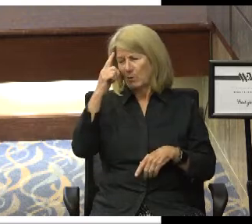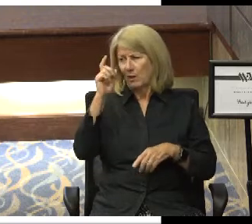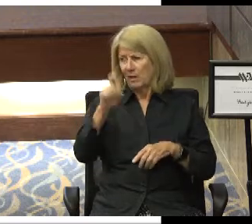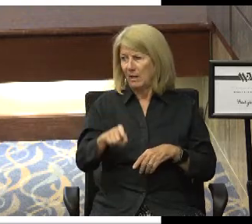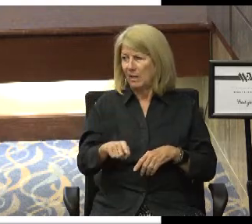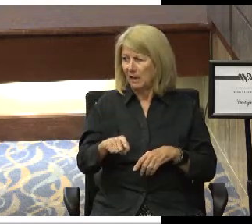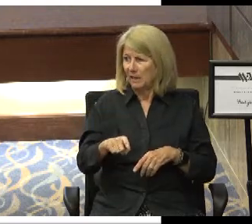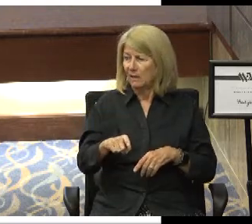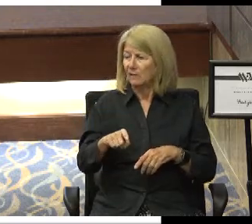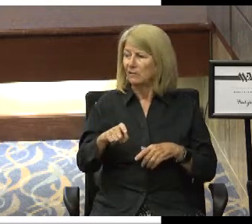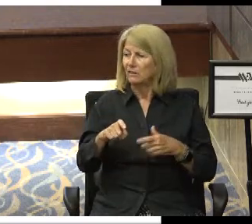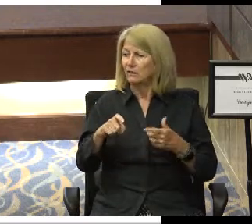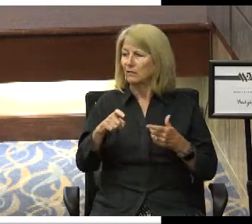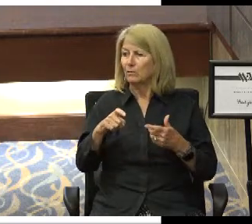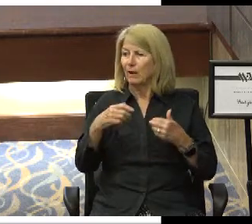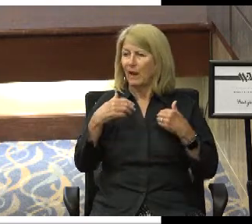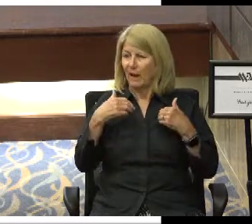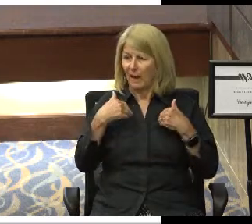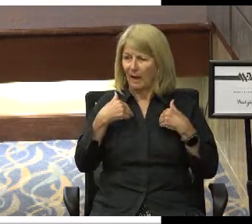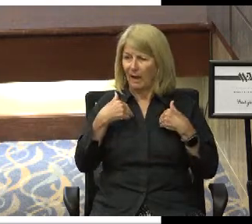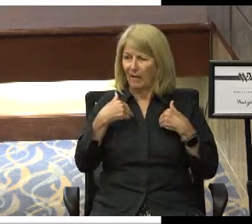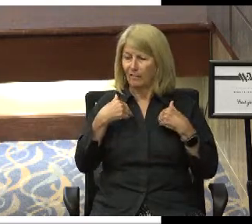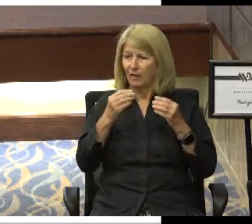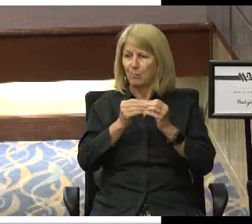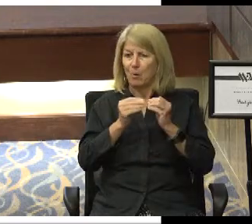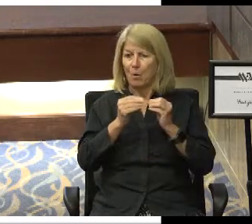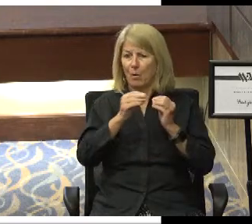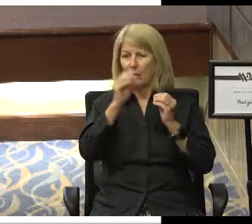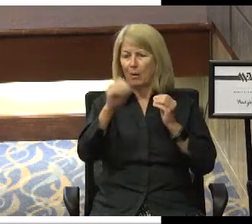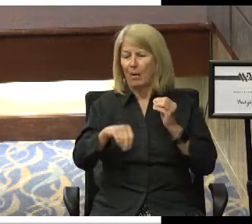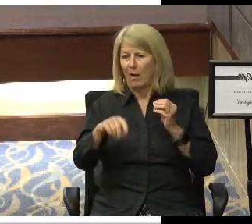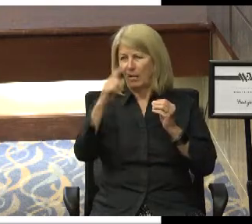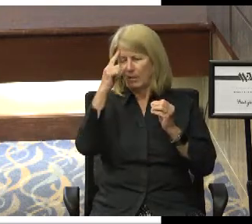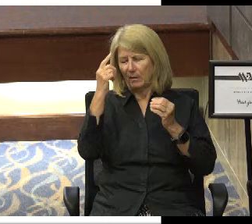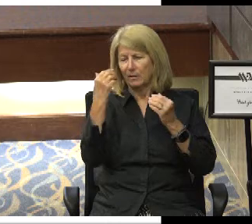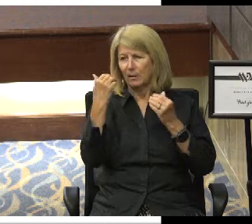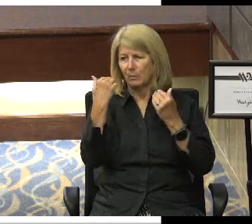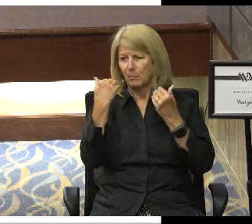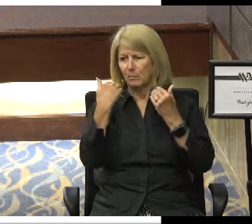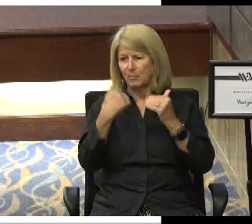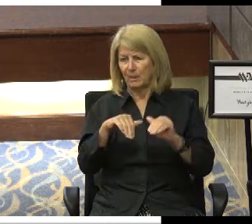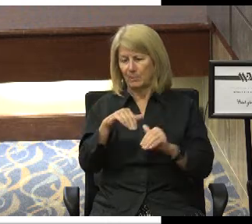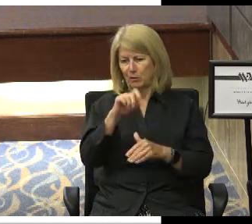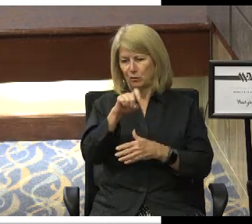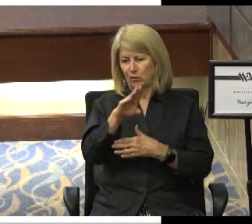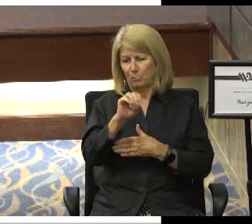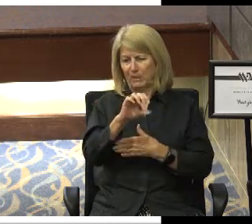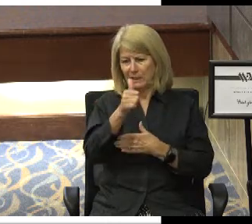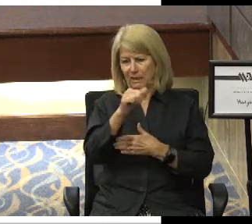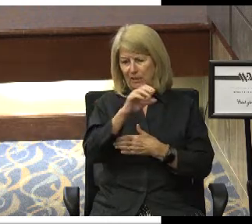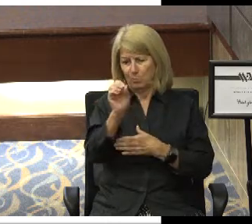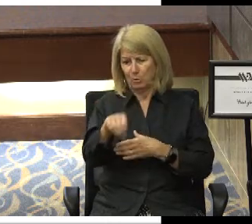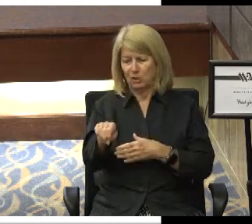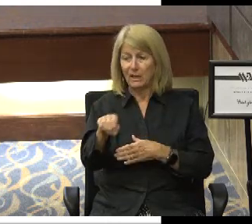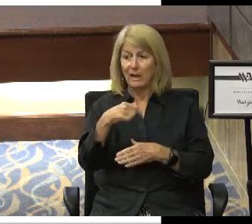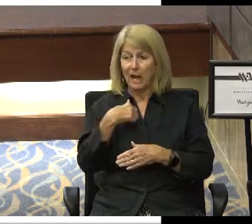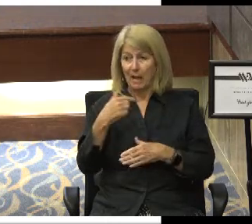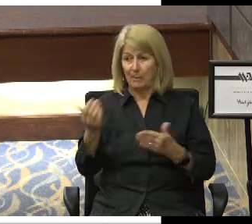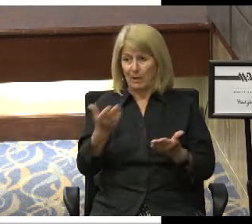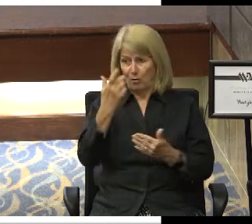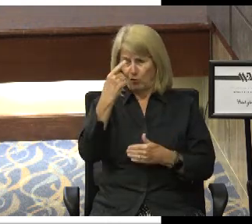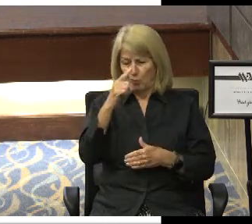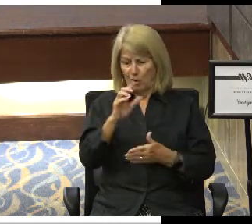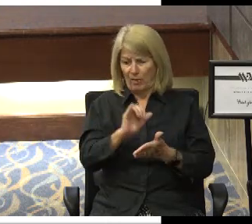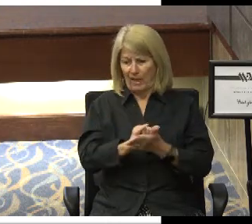set a precedent of a percentage. I think the minimum our percentage should be is 10%. So I'm here for it.